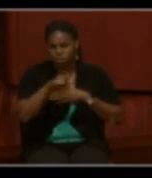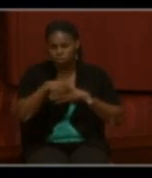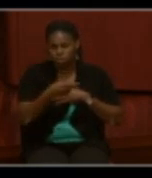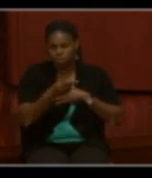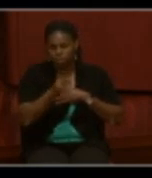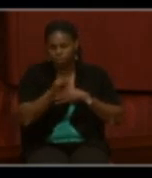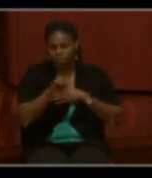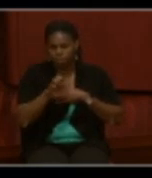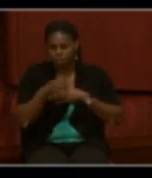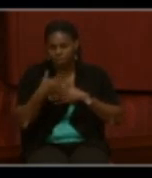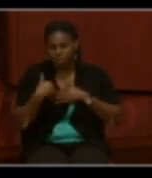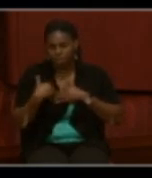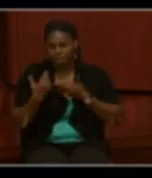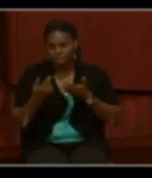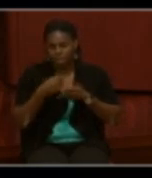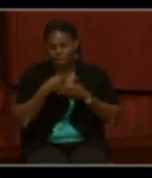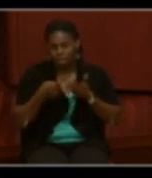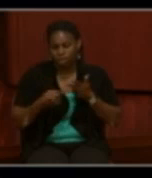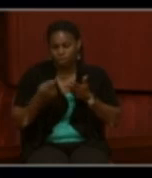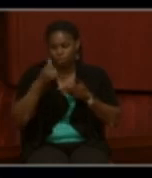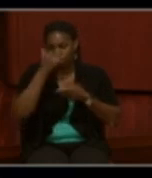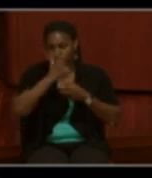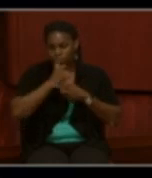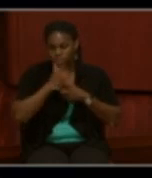Elias, Andrew, and Annie.